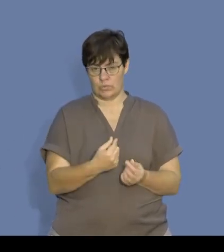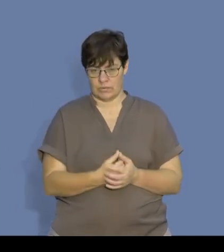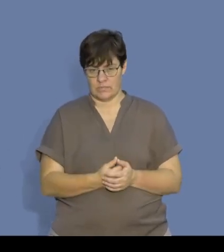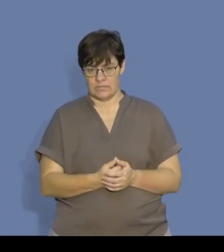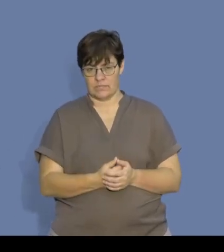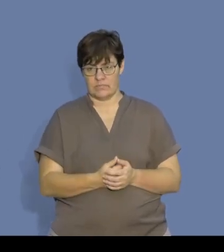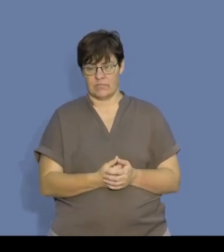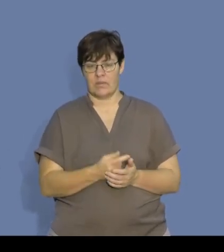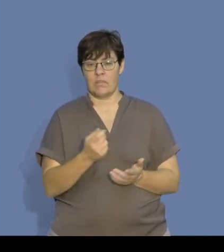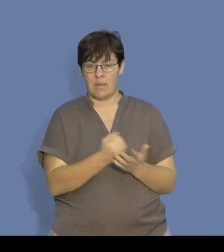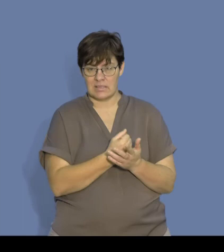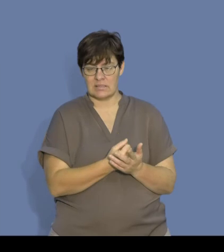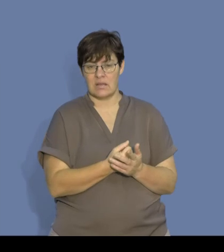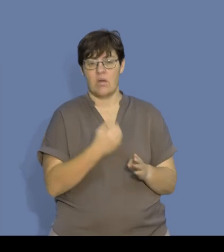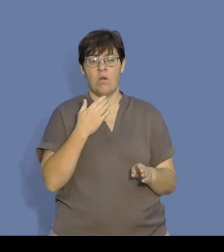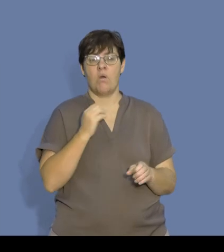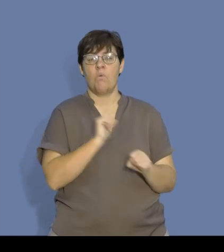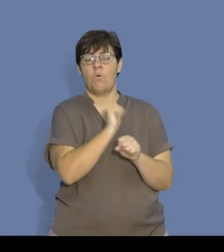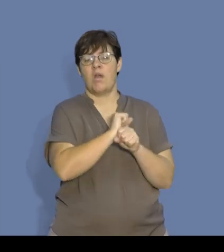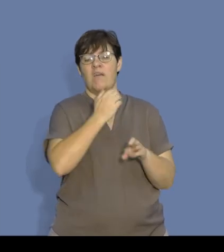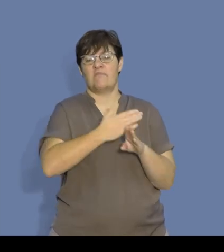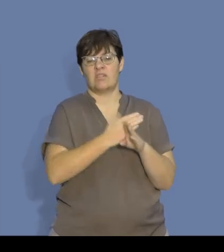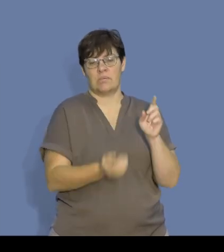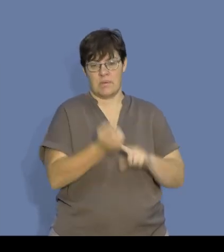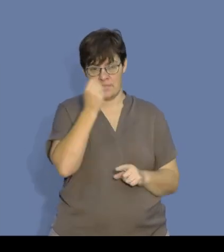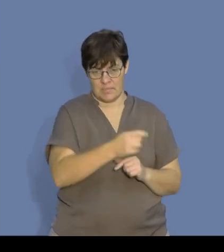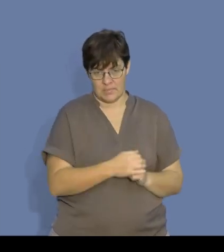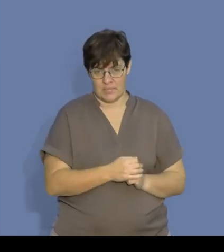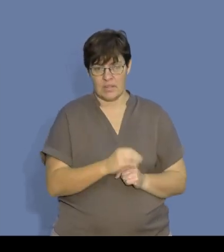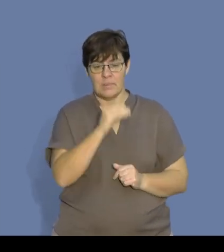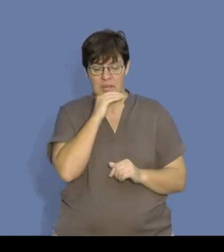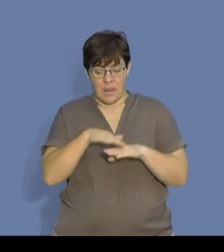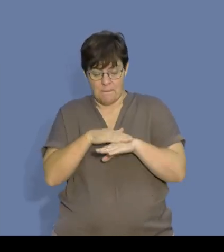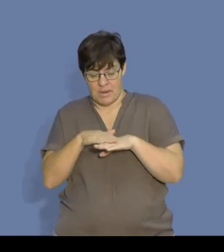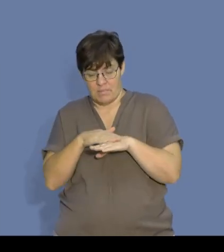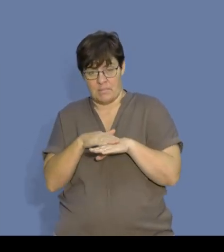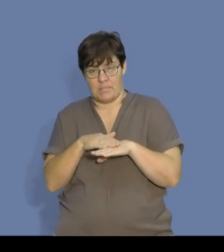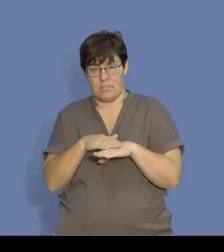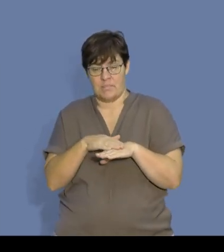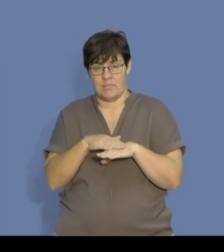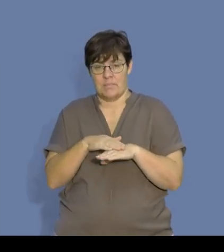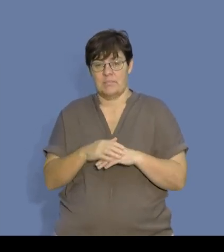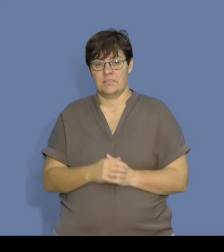to define the work function. The work function is the minimum